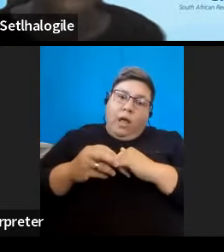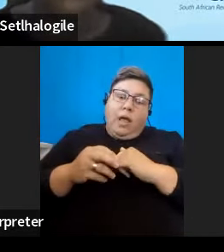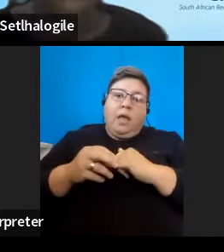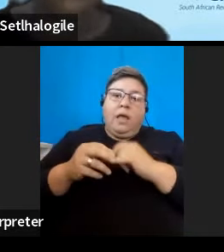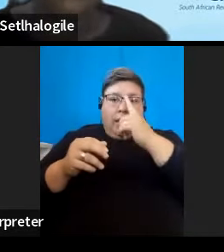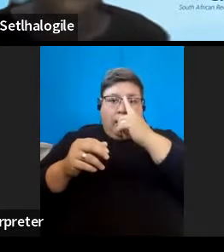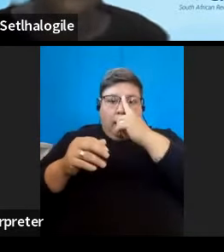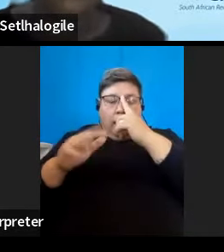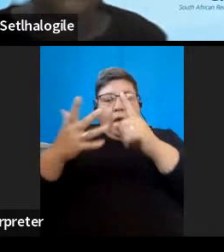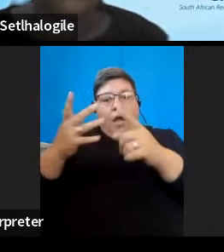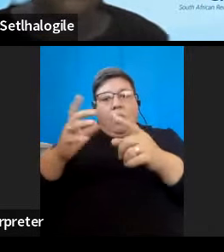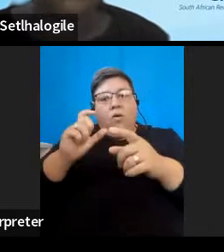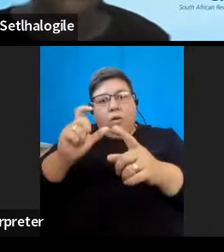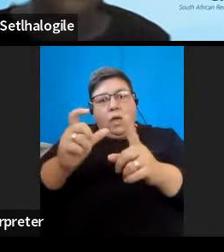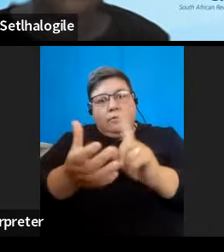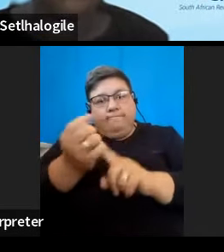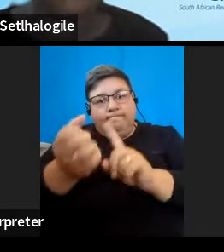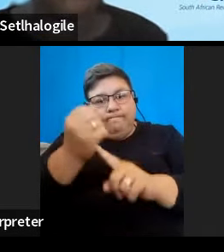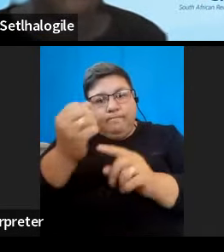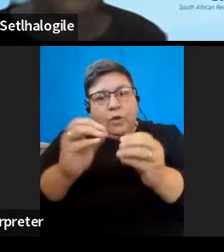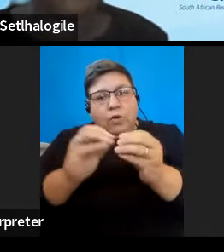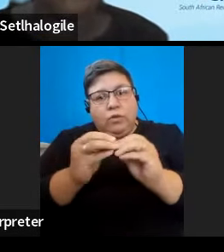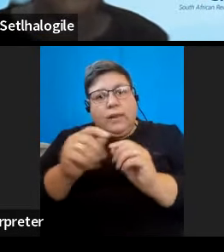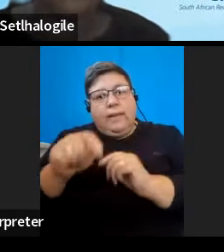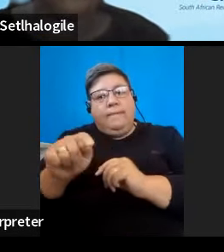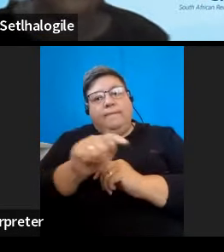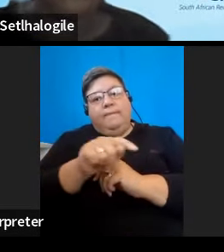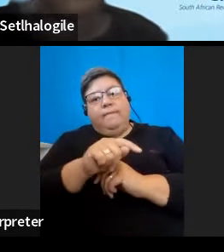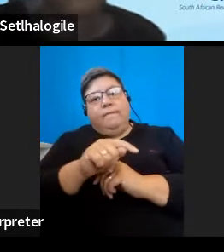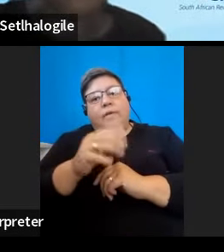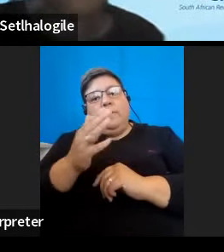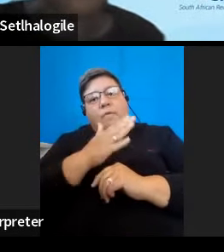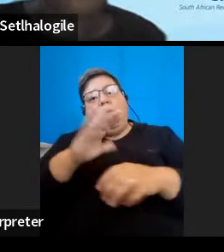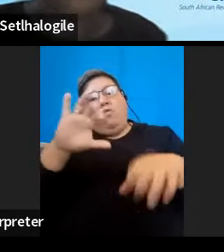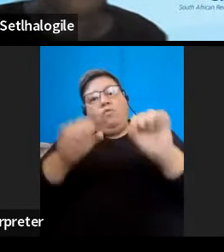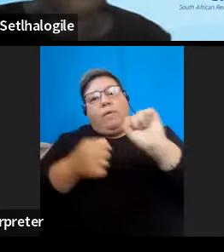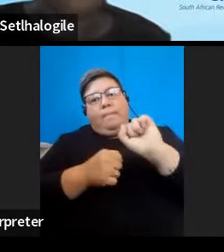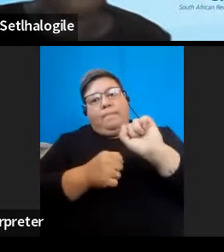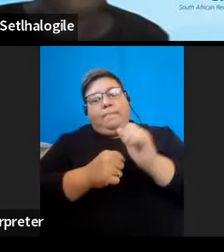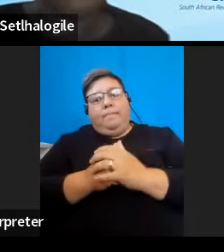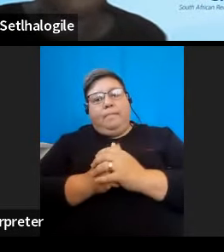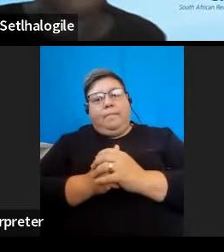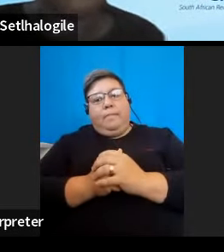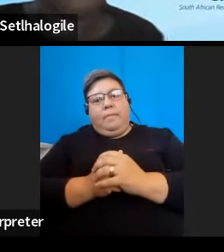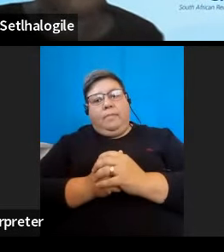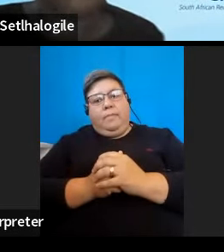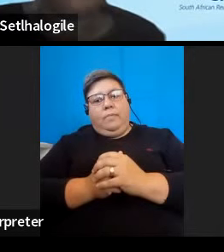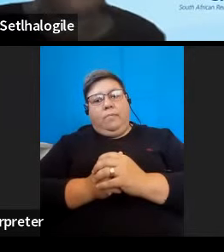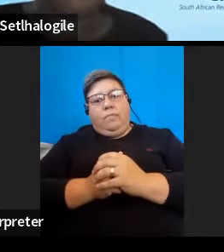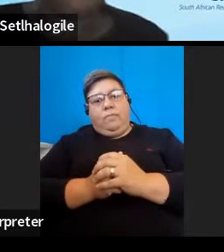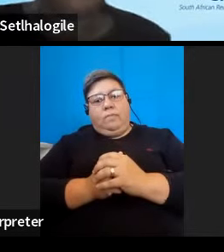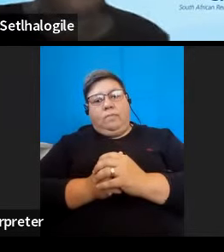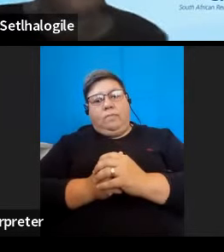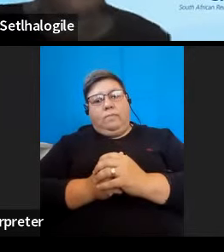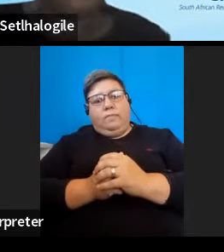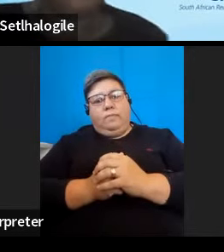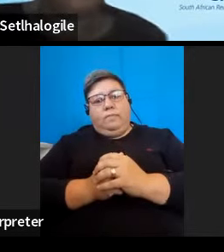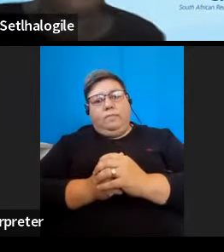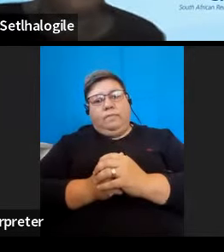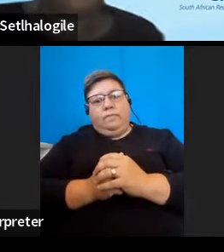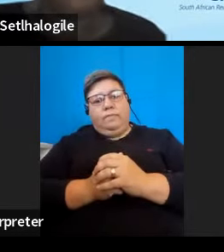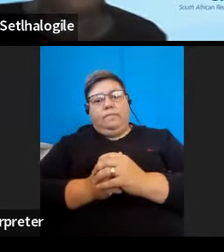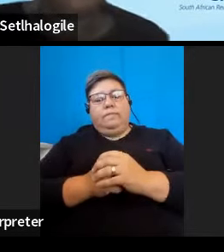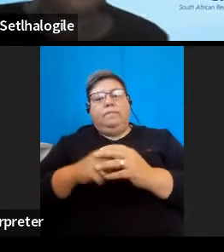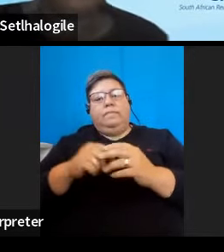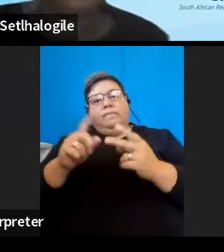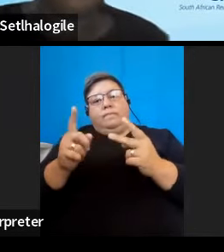your issue before we wrap up. I just want to deal with all the issues that you have raised. The next question